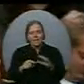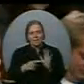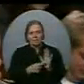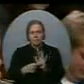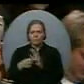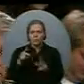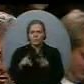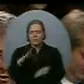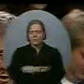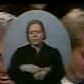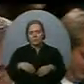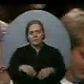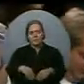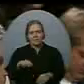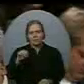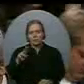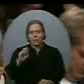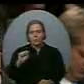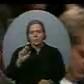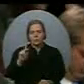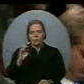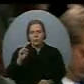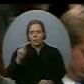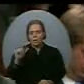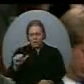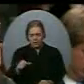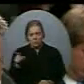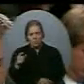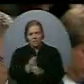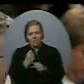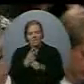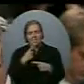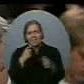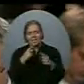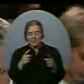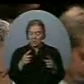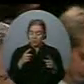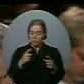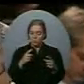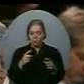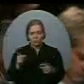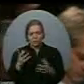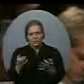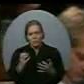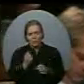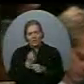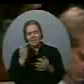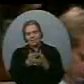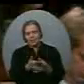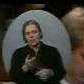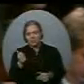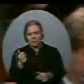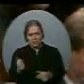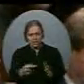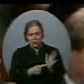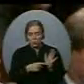comments about his intention to personally intervene in the spending process. He wrote to the Mayor, "I am going through Treasury Board to flow funds. I